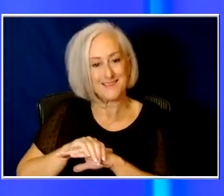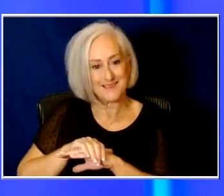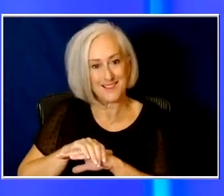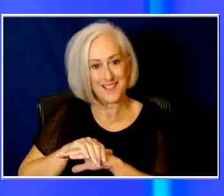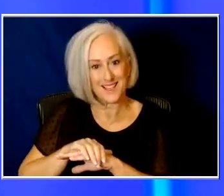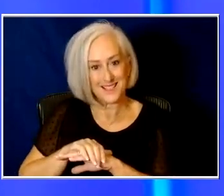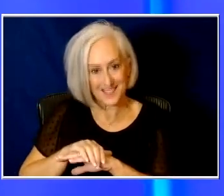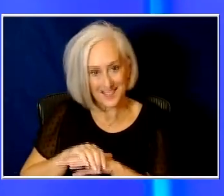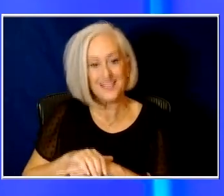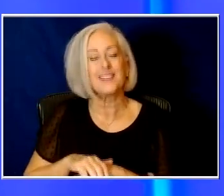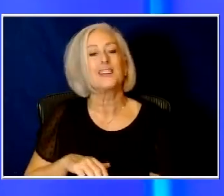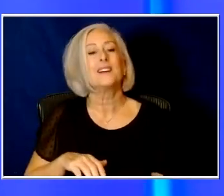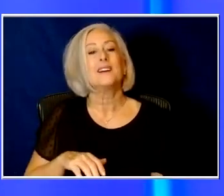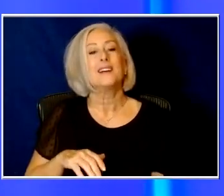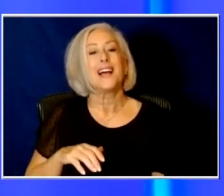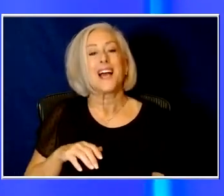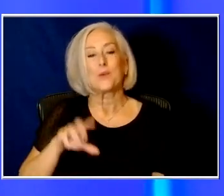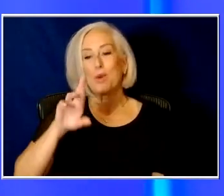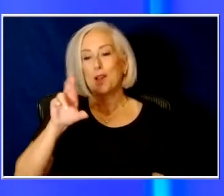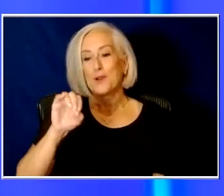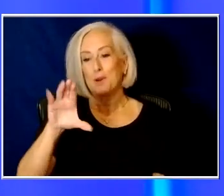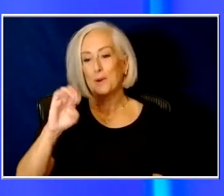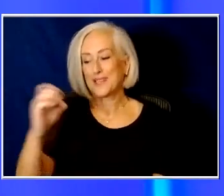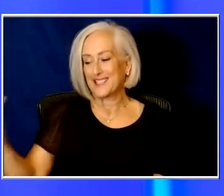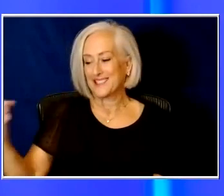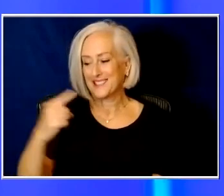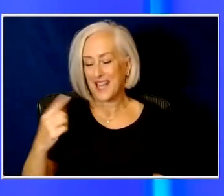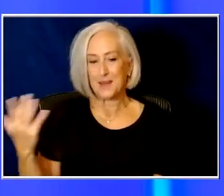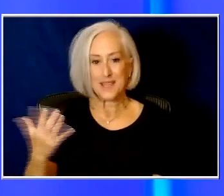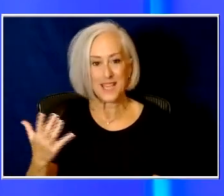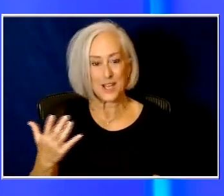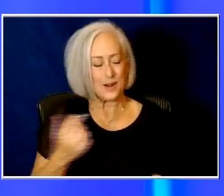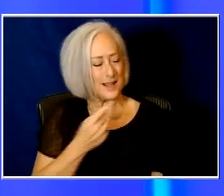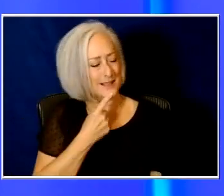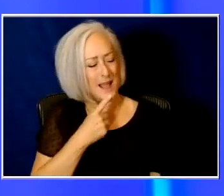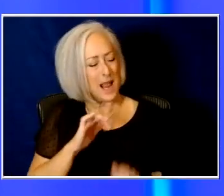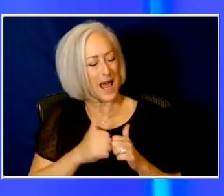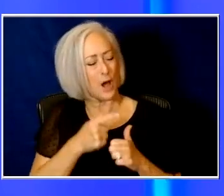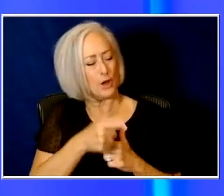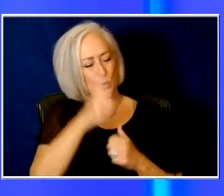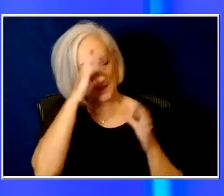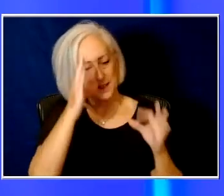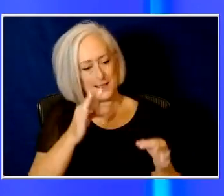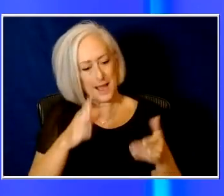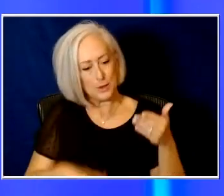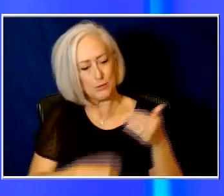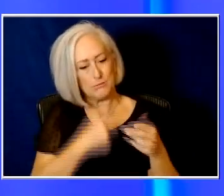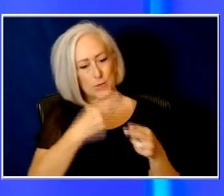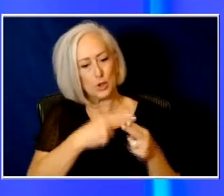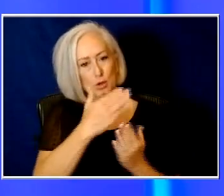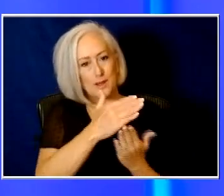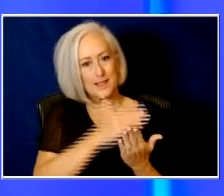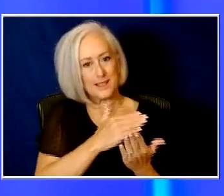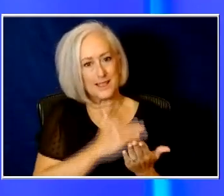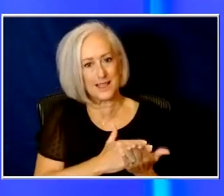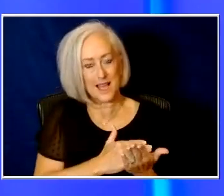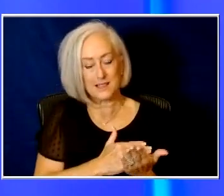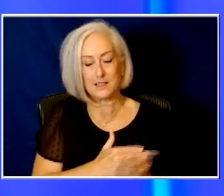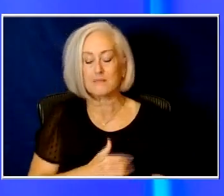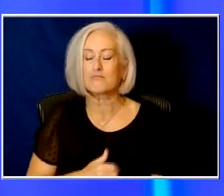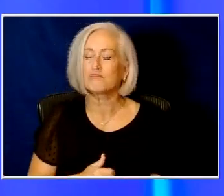talk to him. I asked him, how did you decide to go on the donor registry? And he said, when he was in college, he